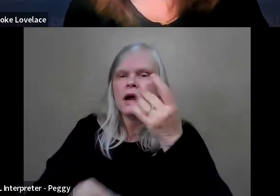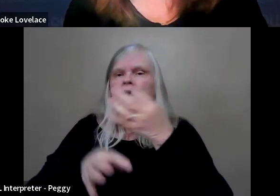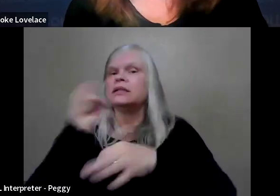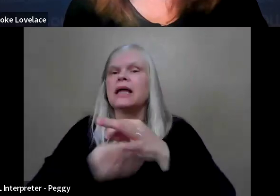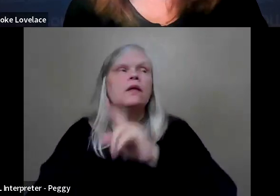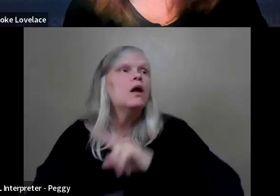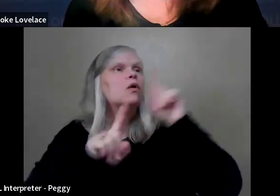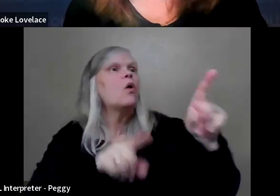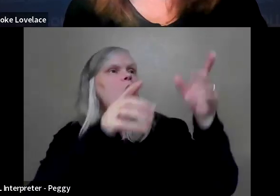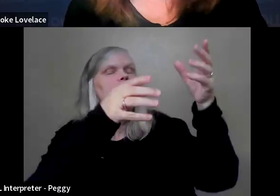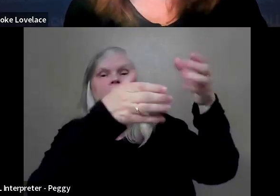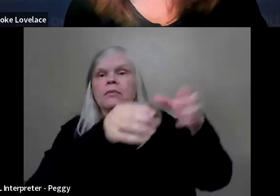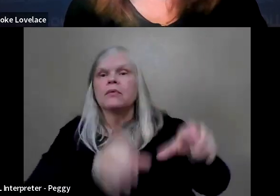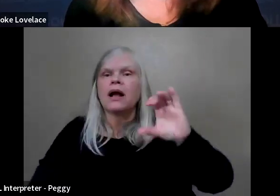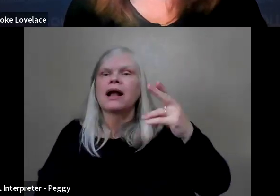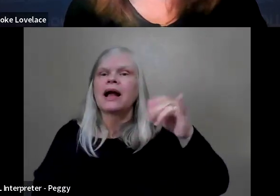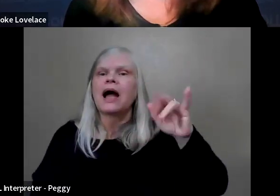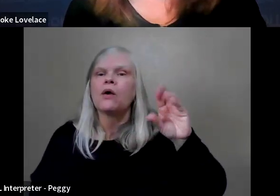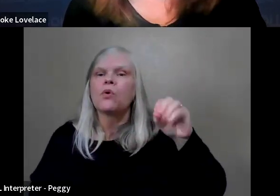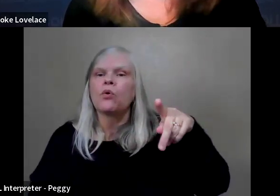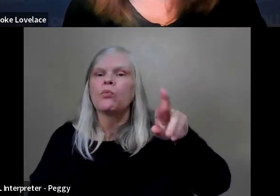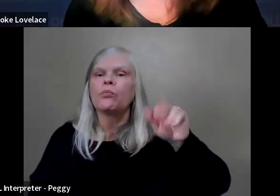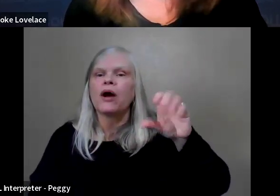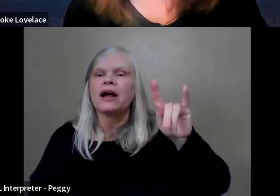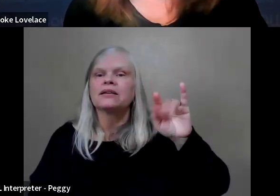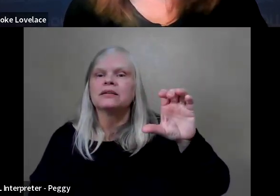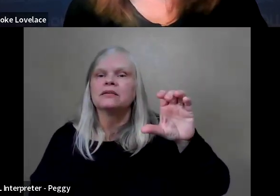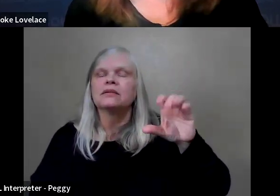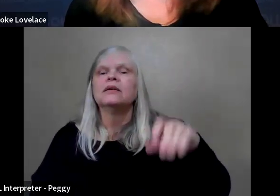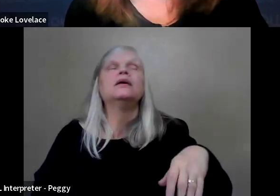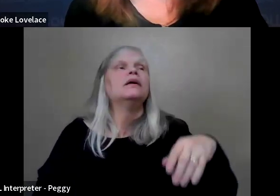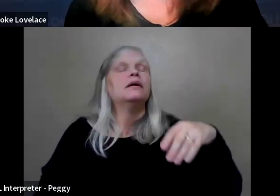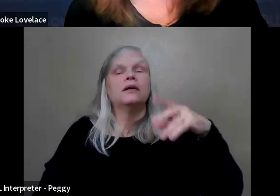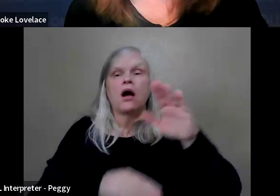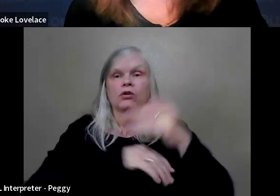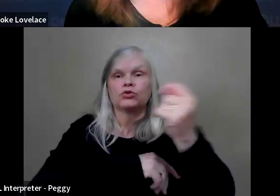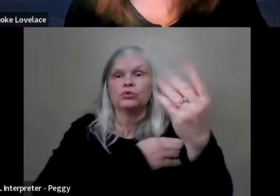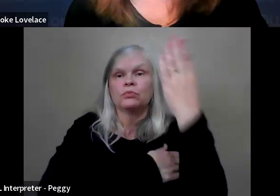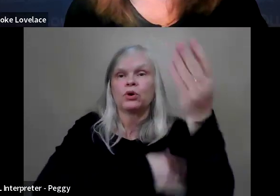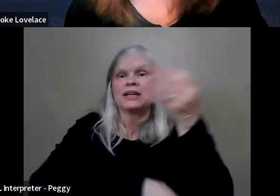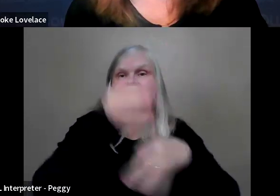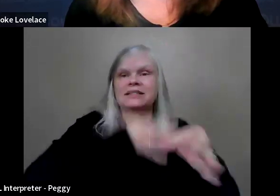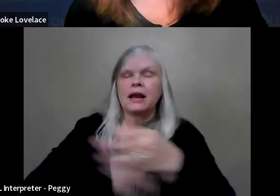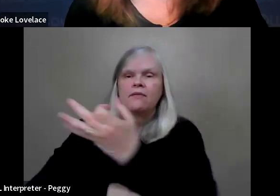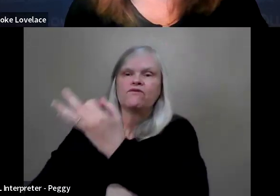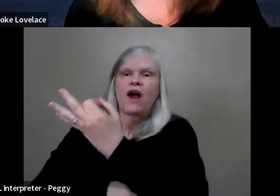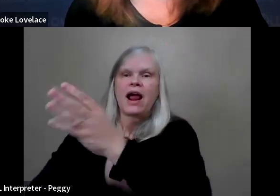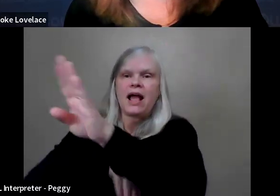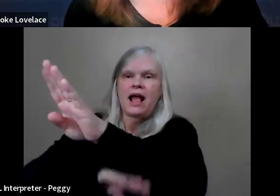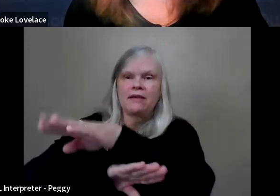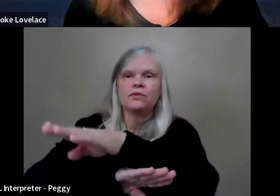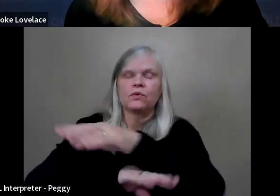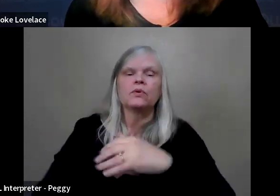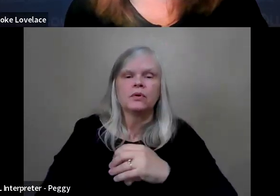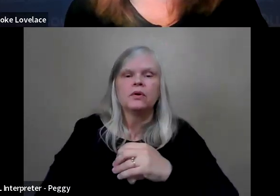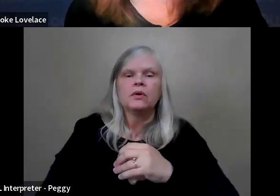to their chiropractor appointment on Tuesday morning instead of Friday afternoon. We also